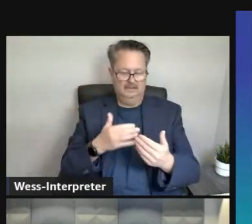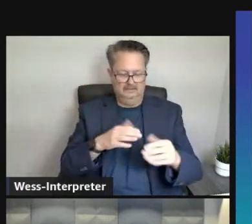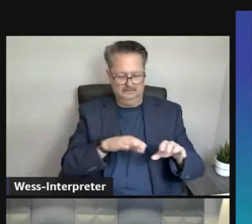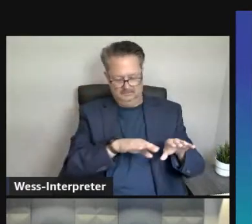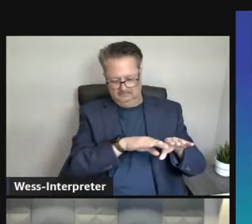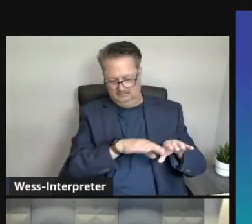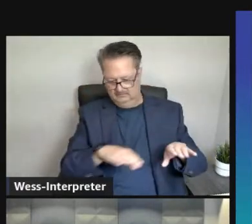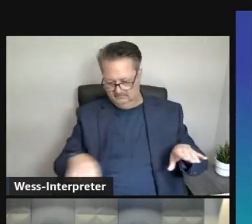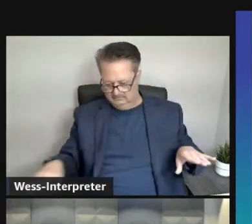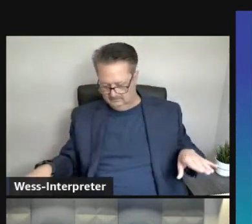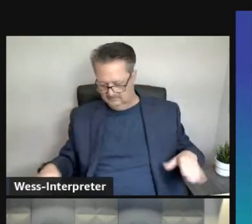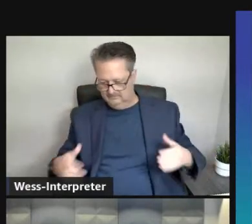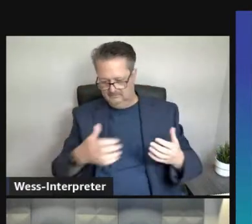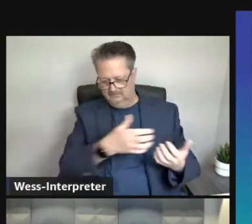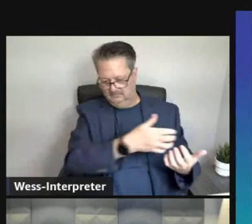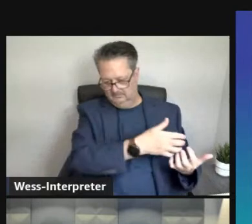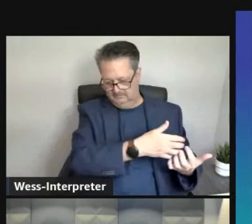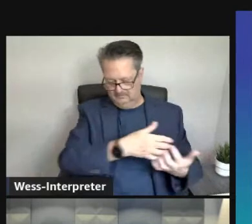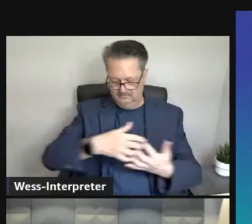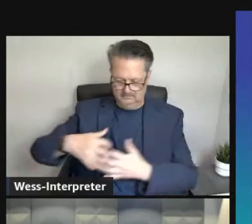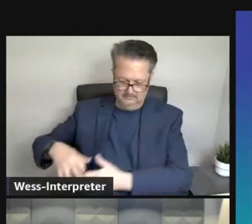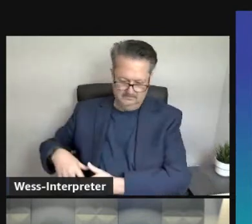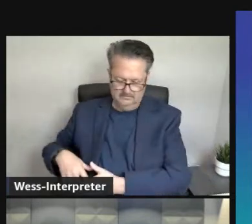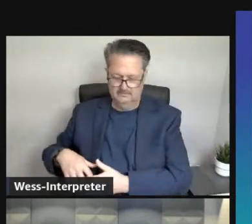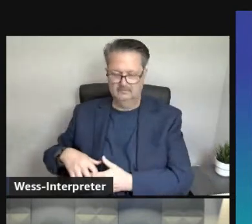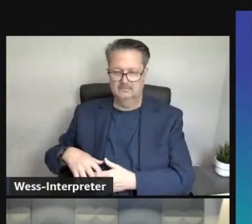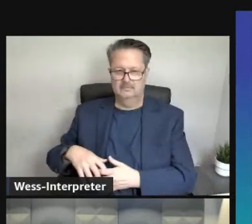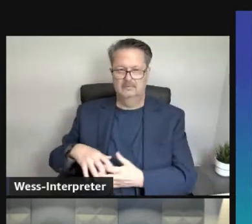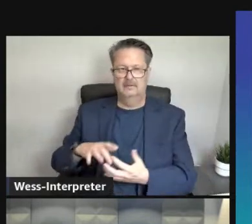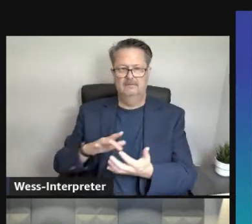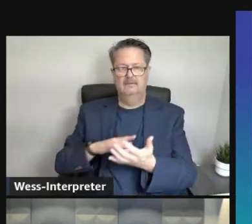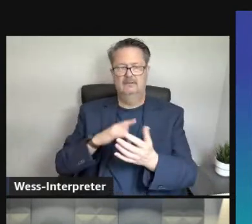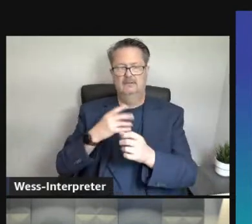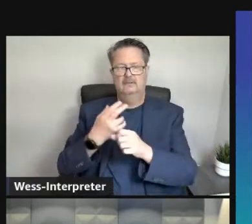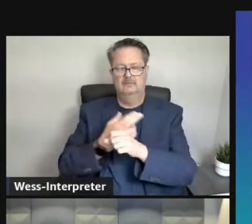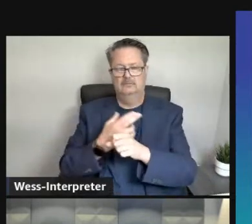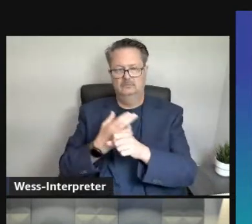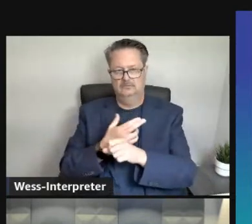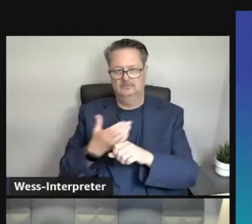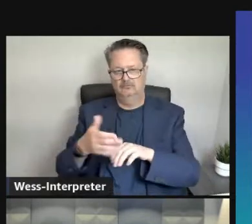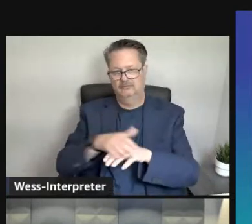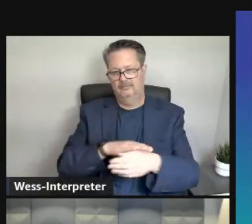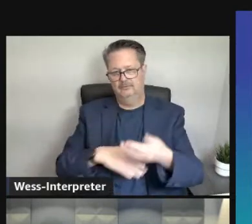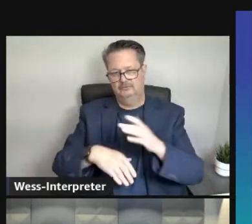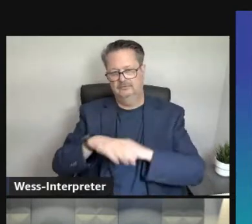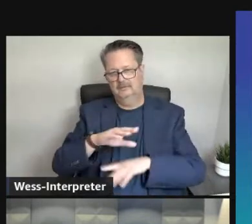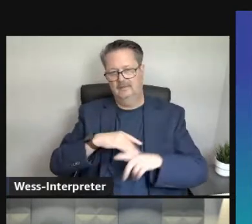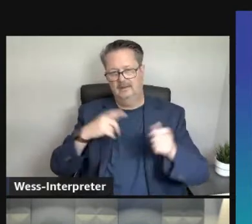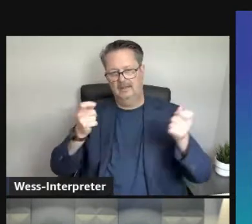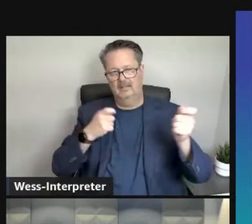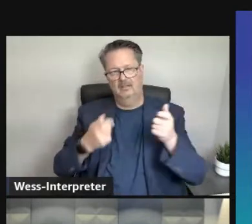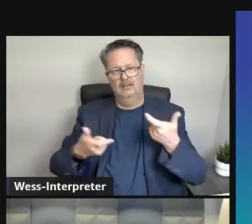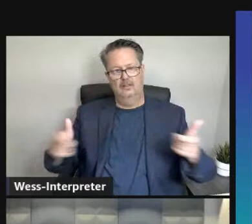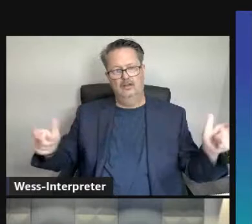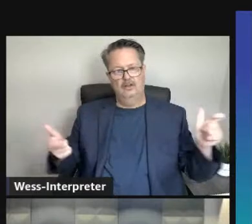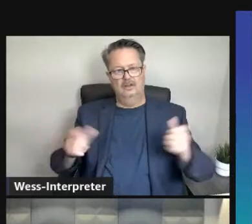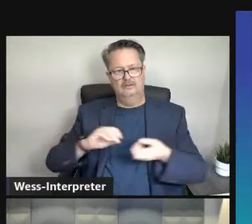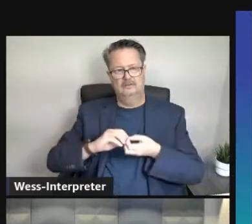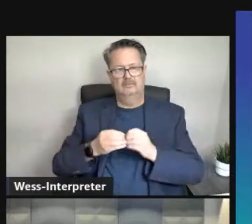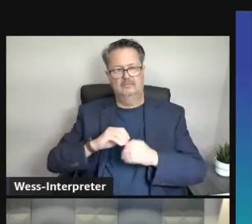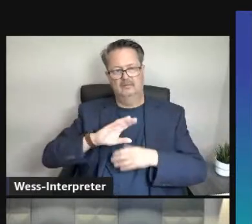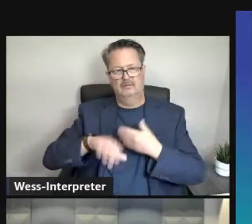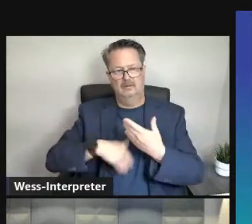on Kubernetes, efficiently utilizing cluster resources and handling a large number of concurrent